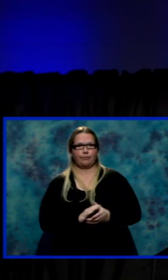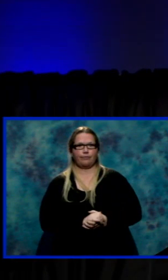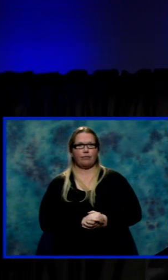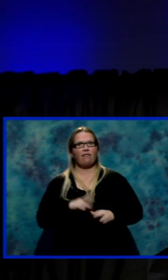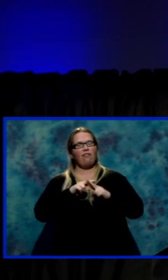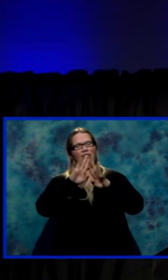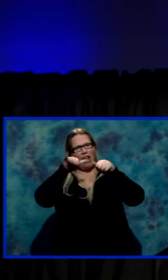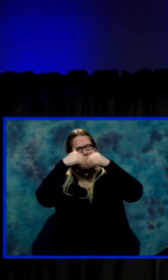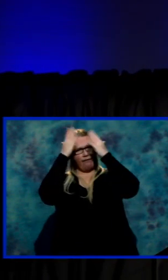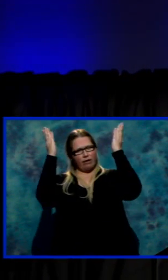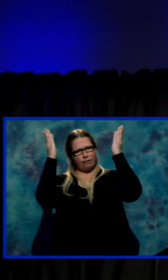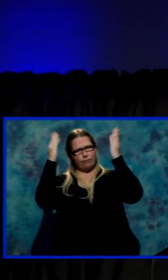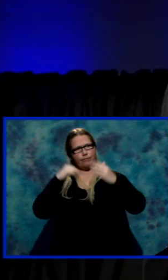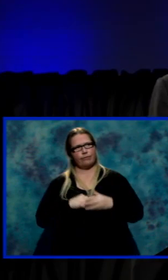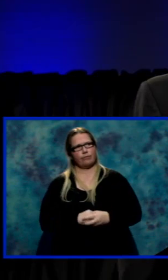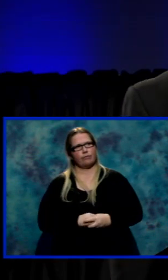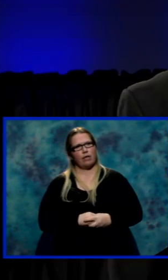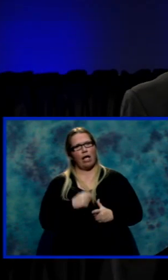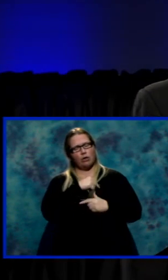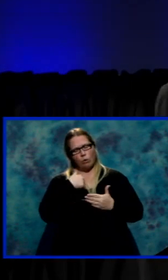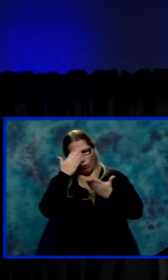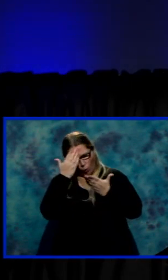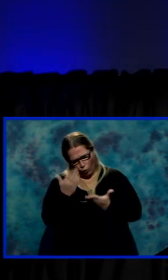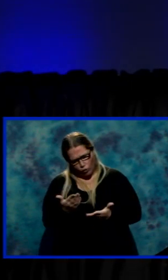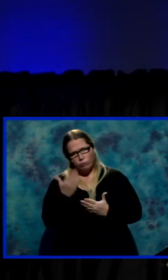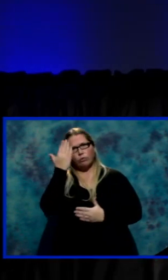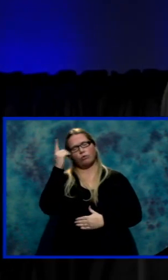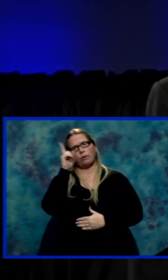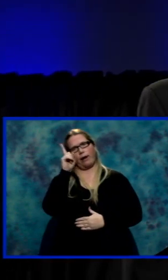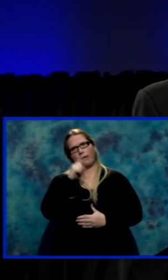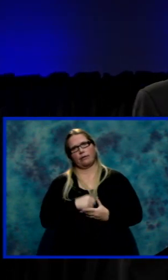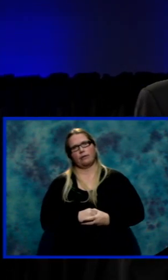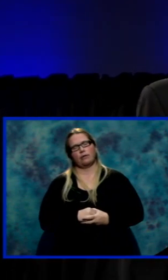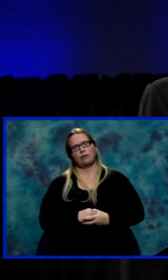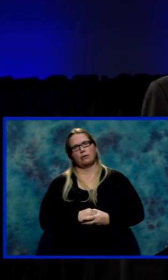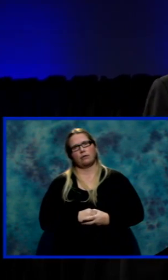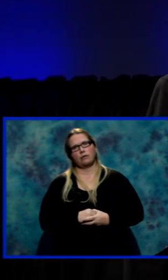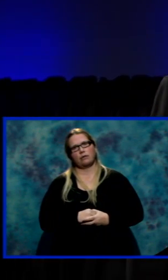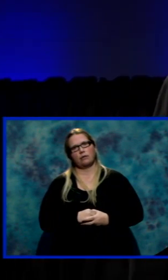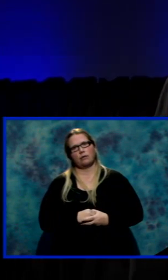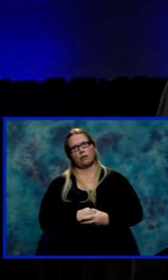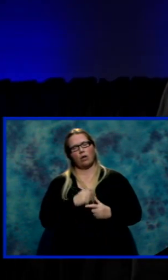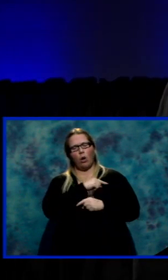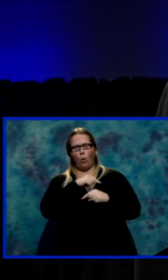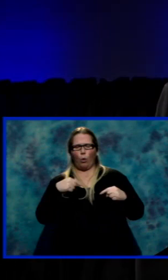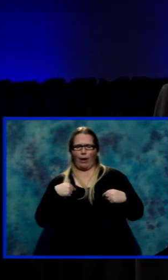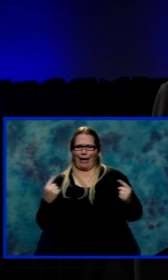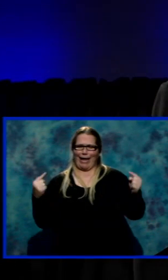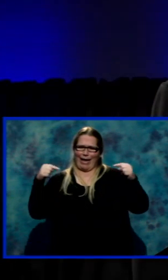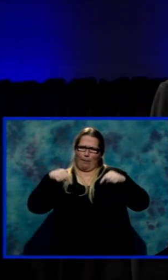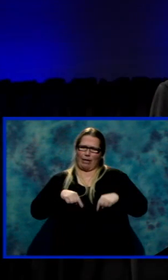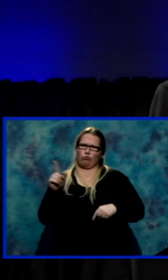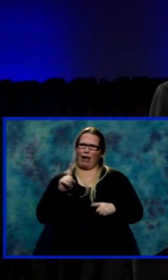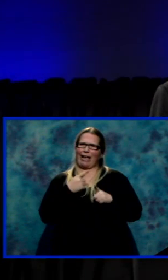Father in heaven, as we worship today, we all come here expecting different things,